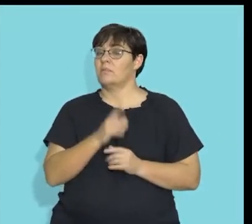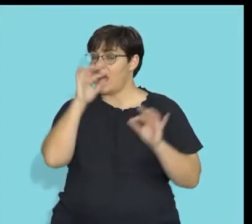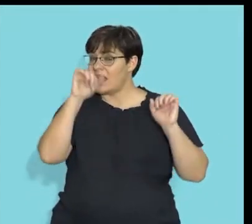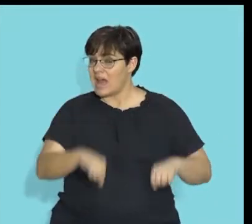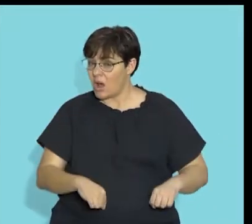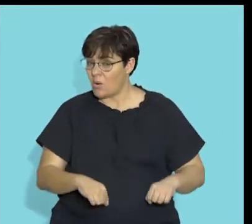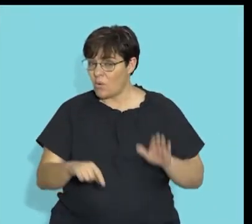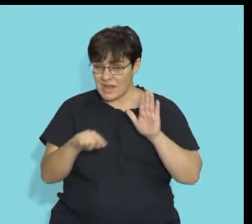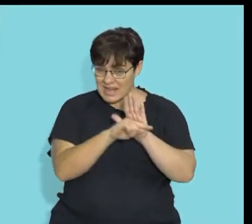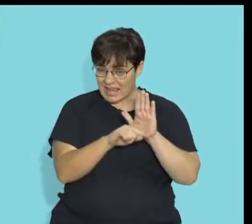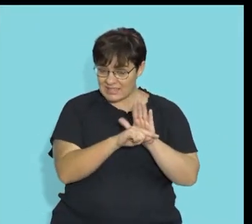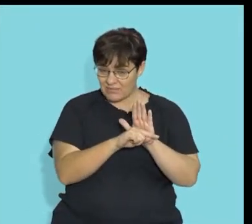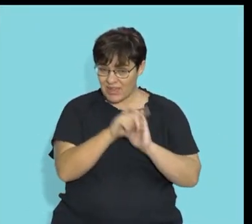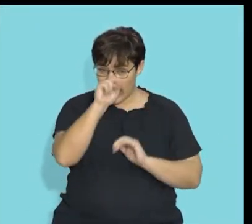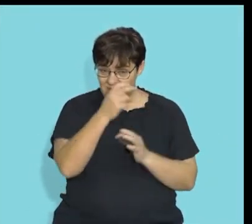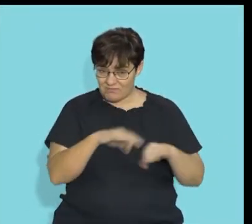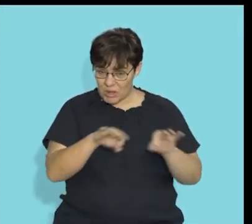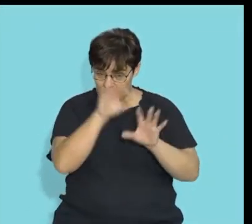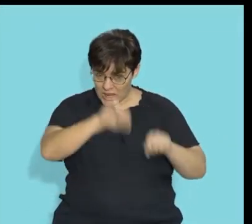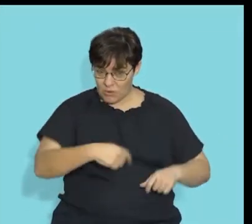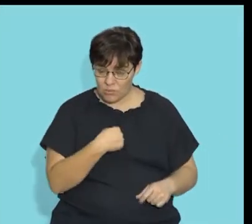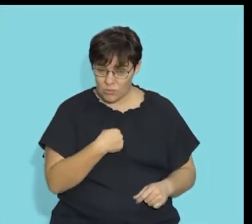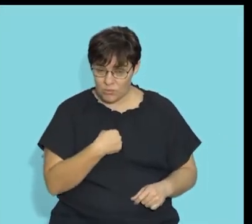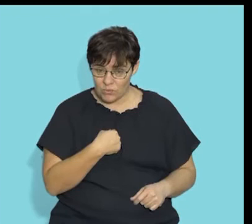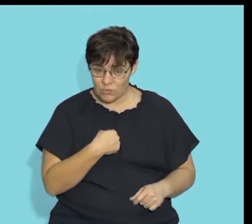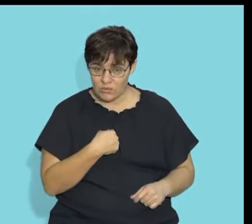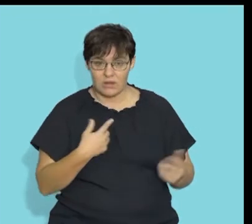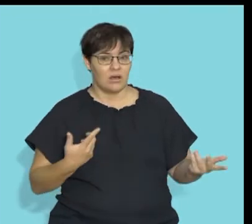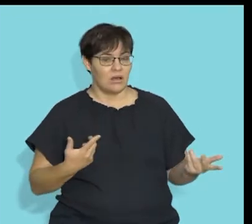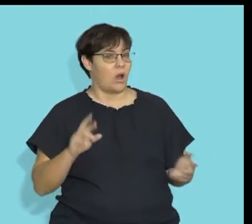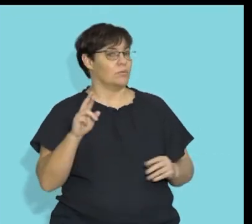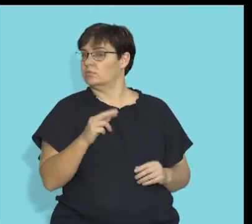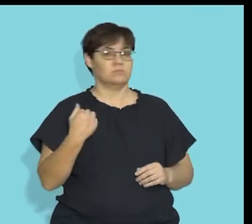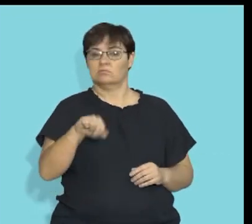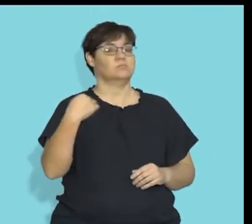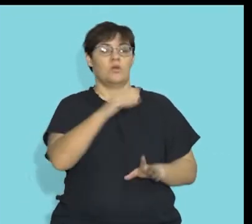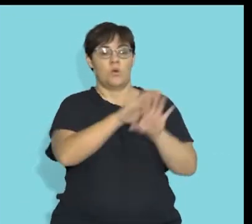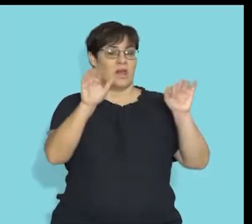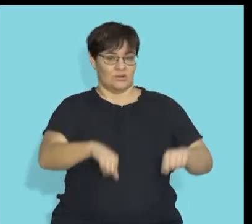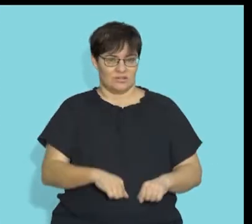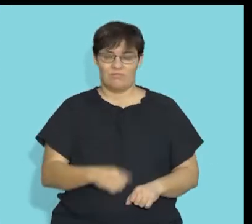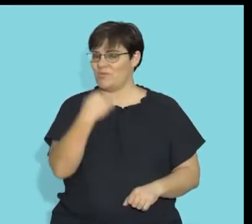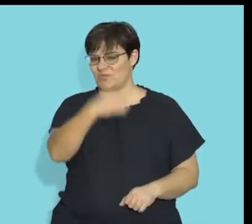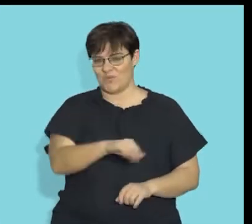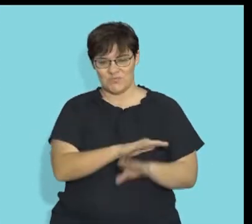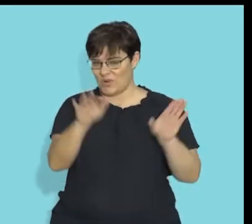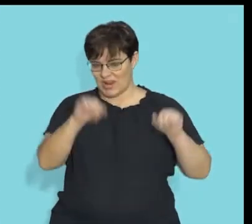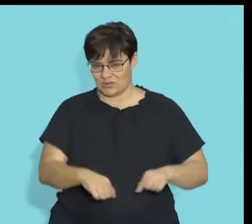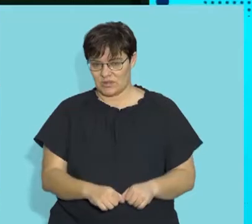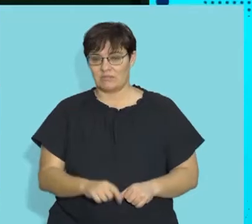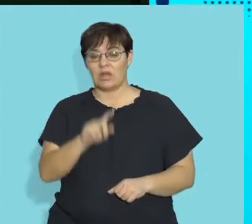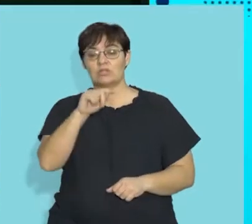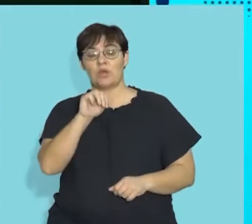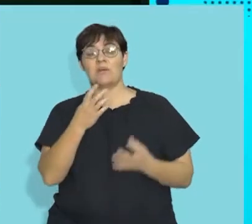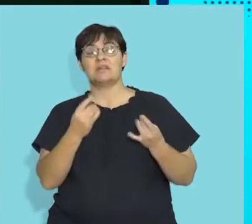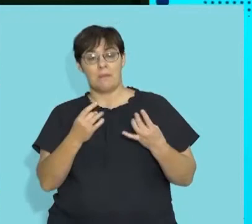Am I allowed to have a negative n value? Hopefully there's some shaking of heads. No.